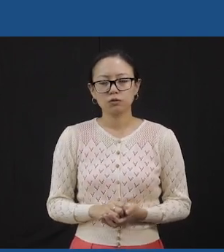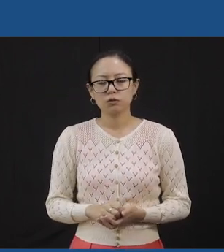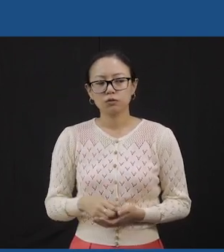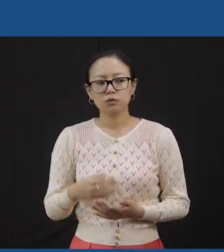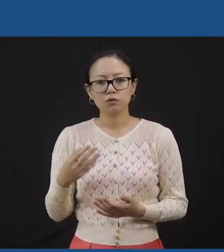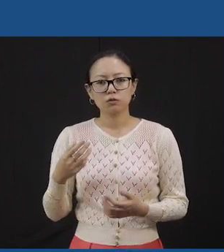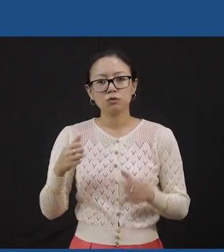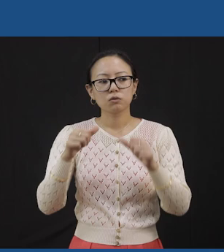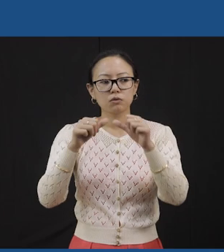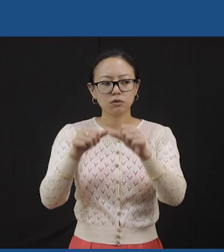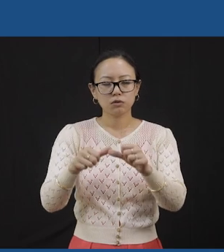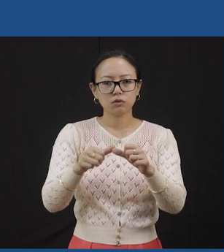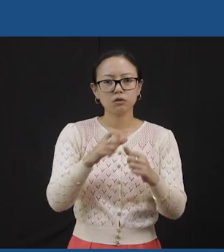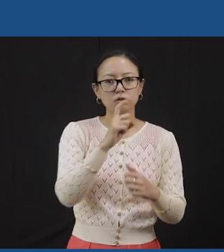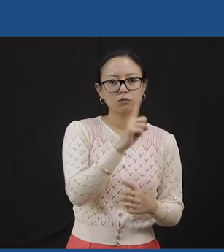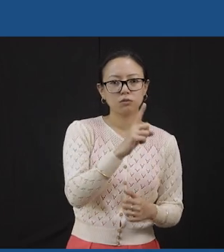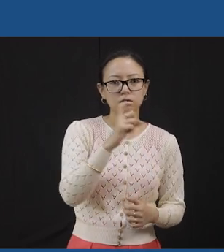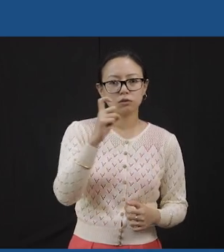1. So